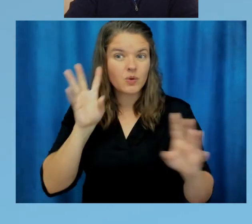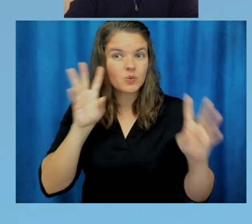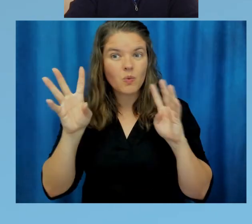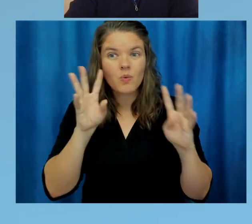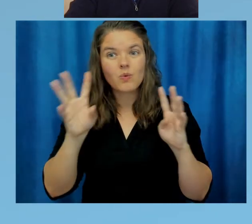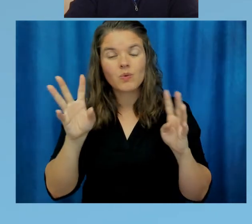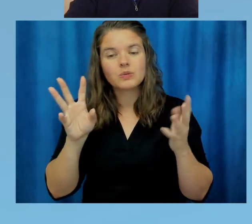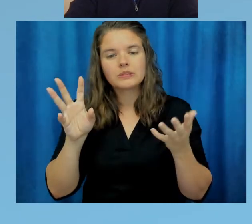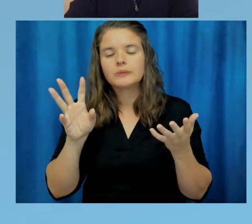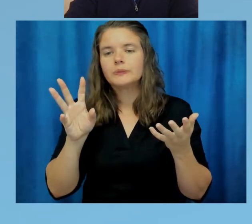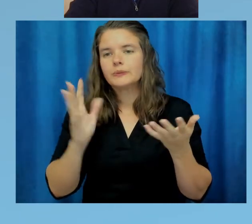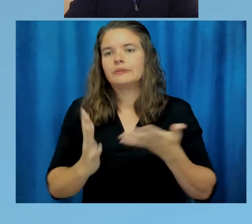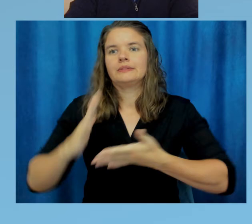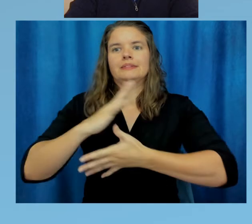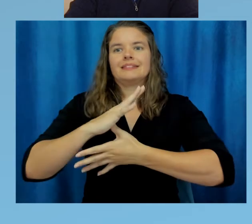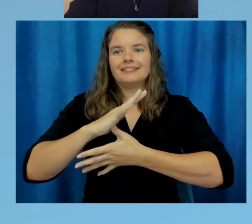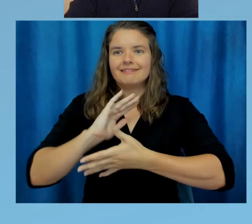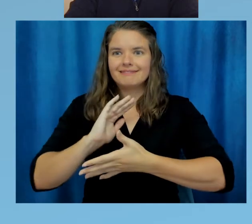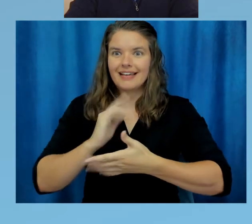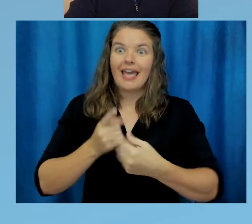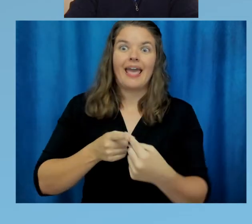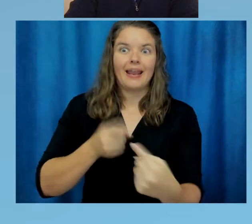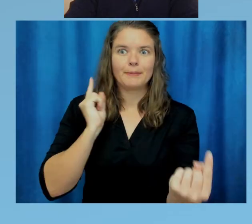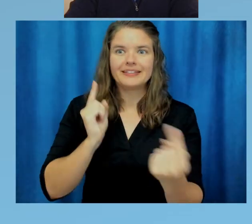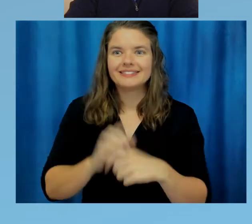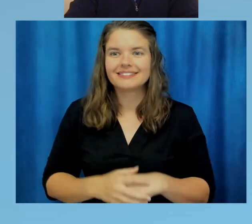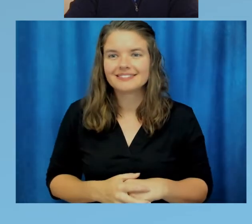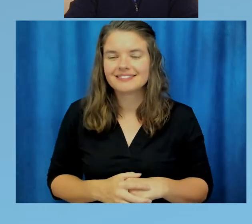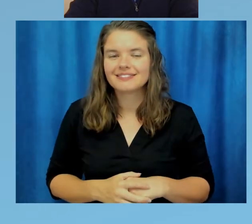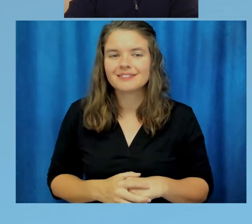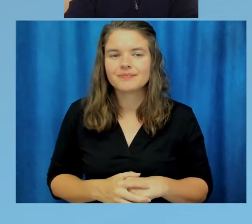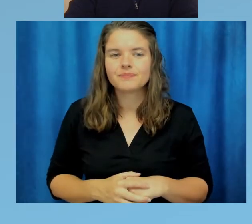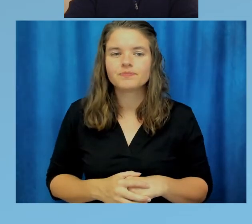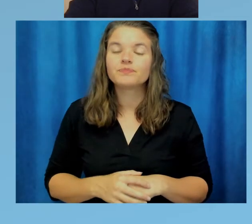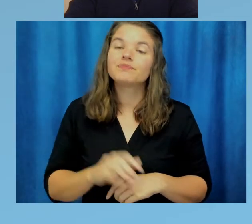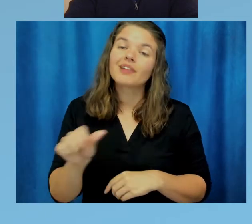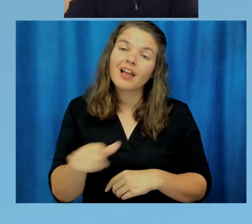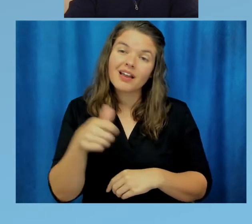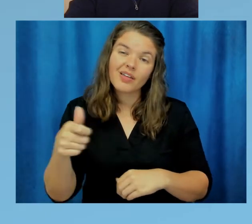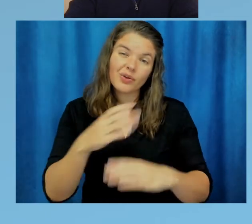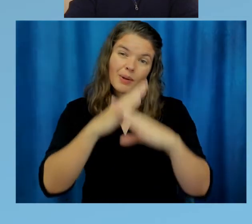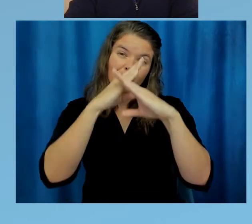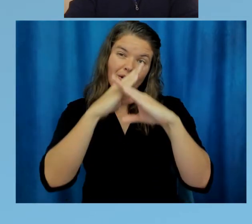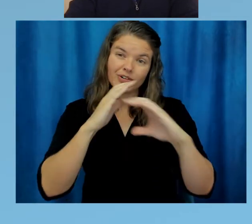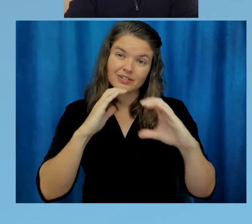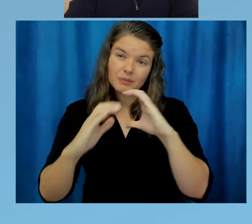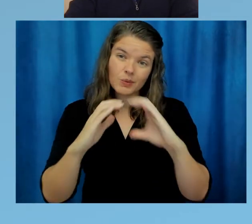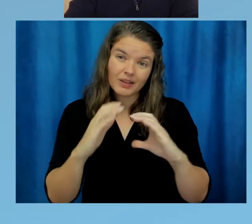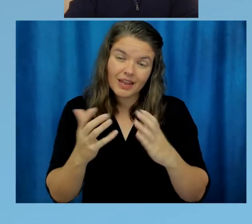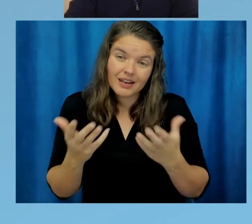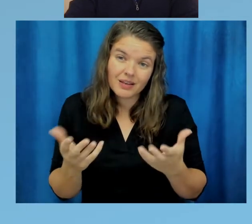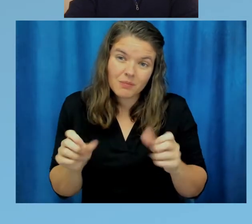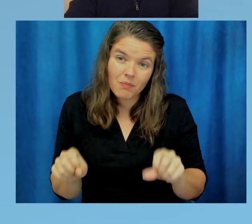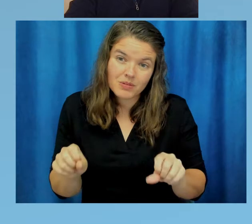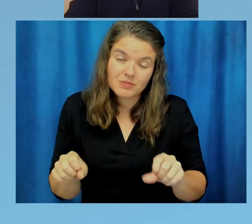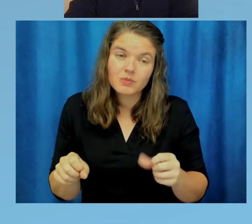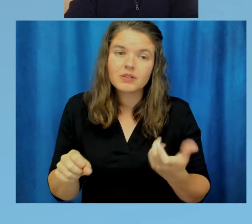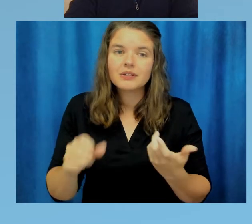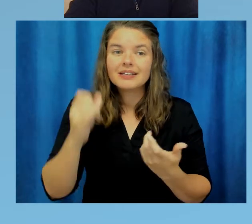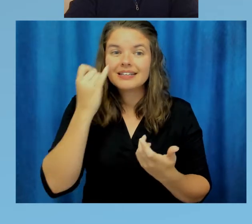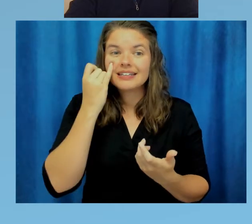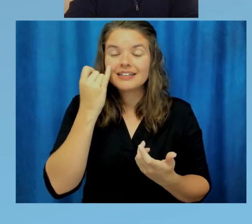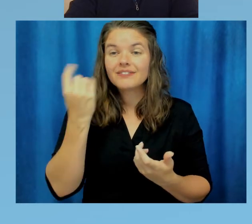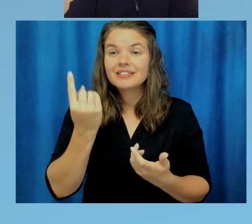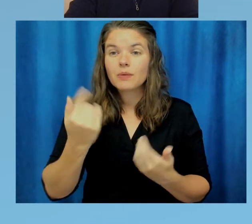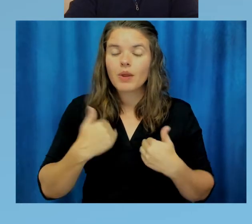But background noise is our number one enemy. Another potential barrier to communicating can